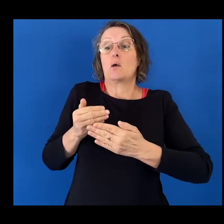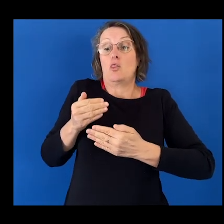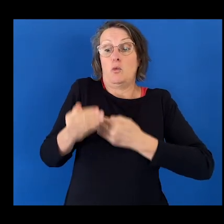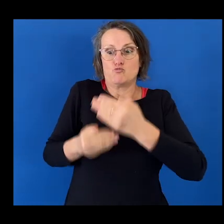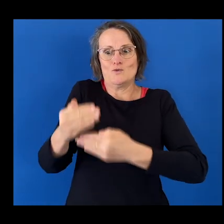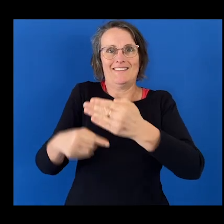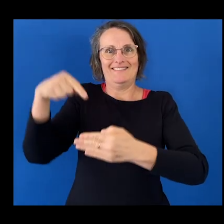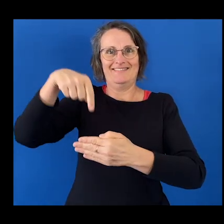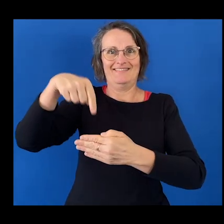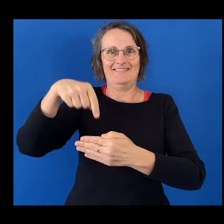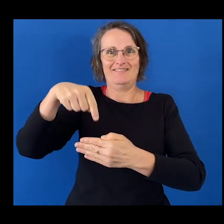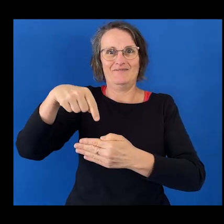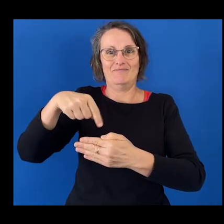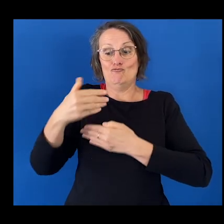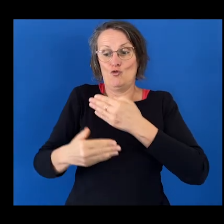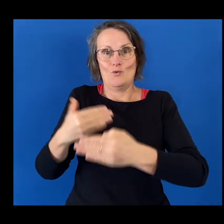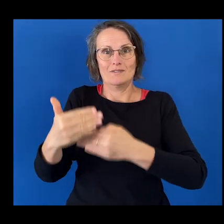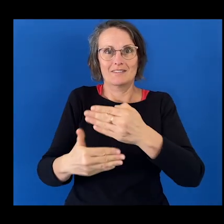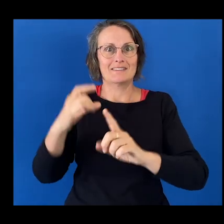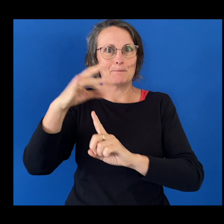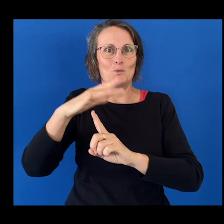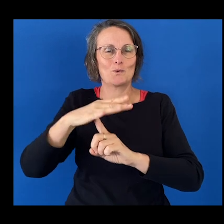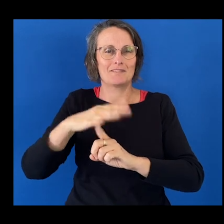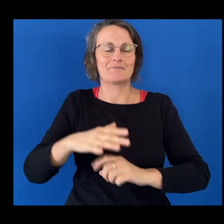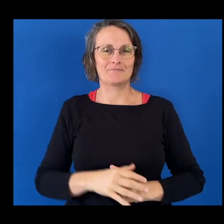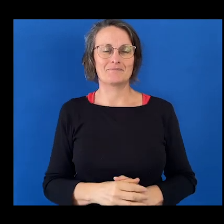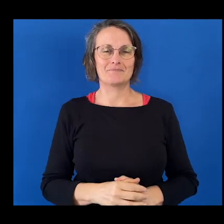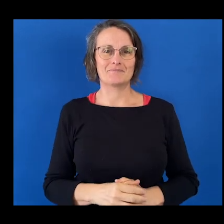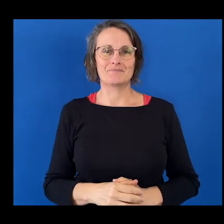process of producing it. To me, is a really